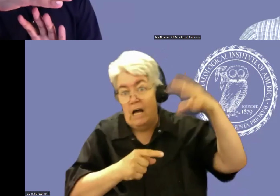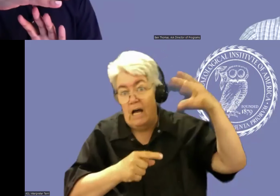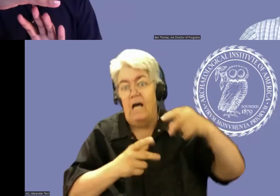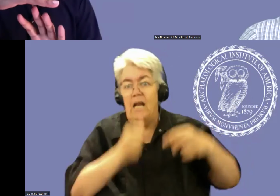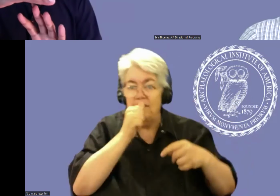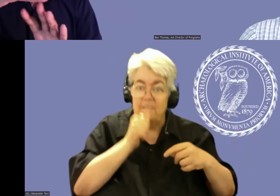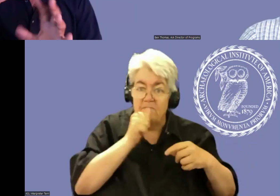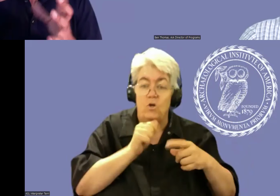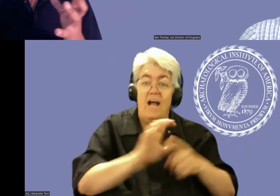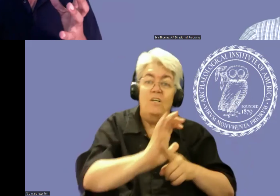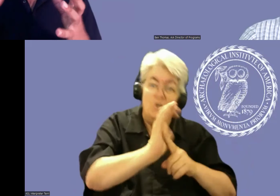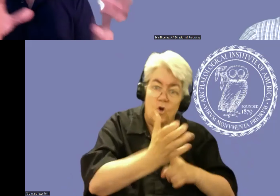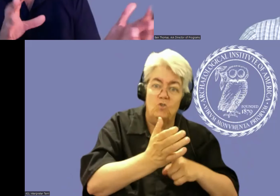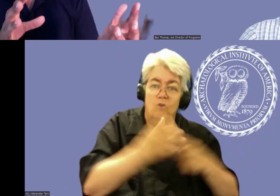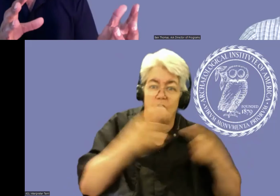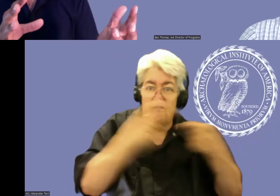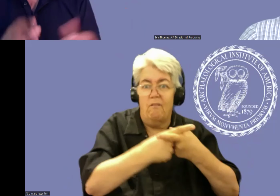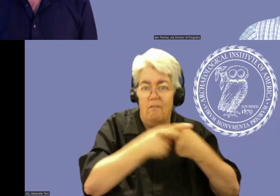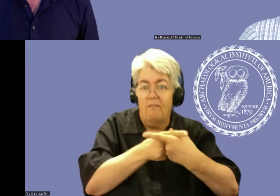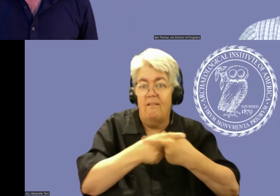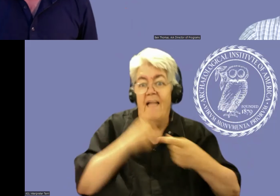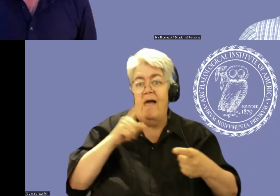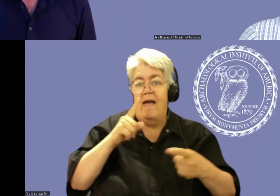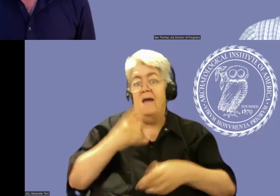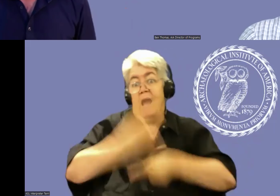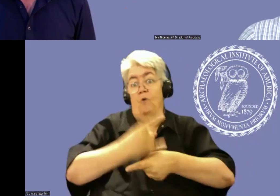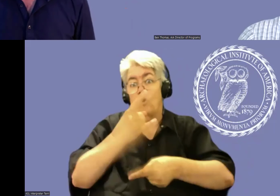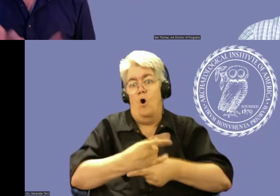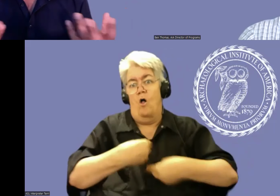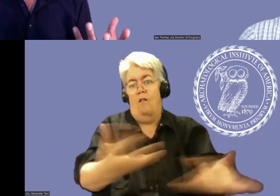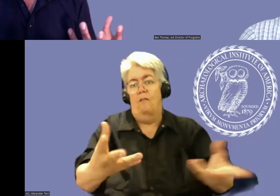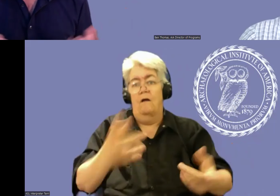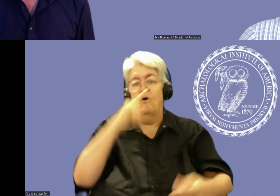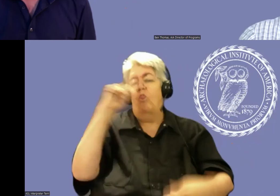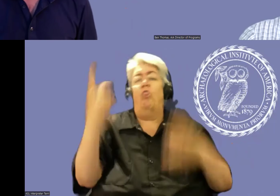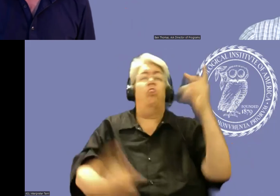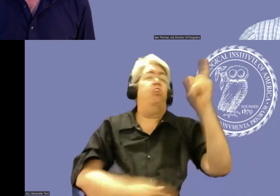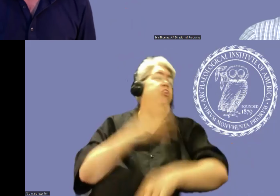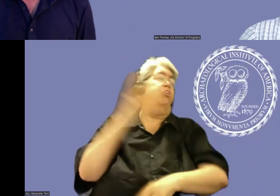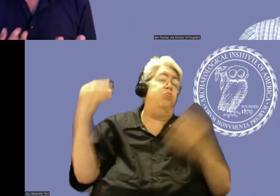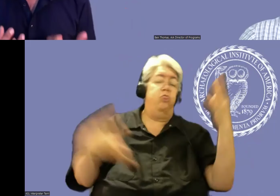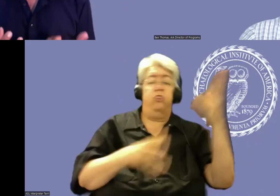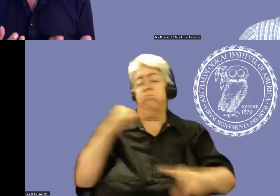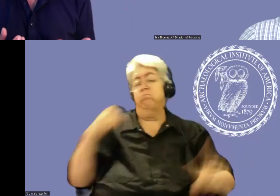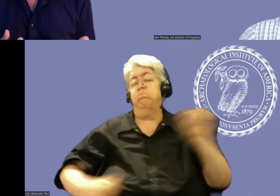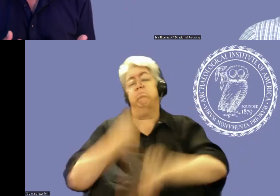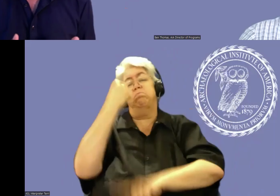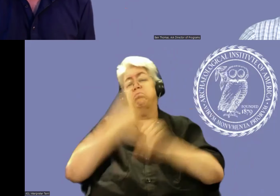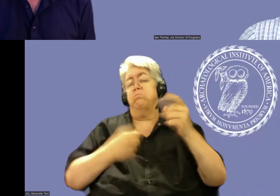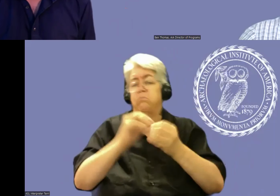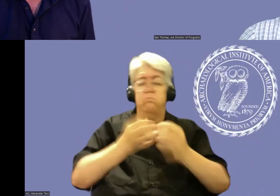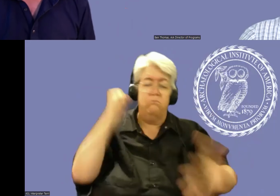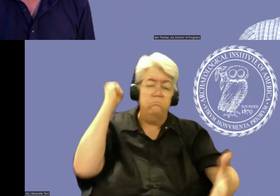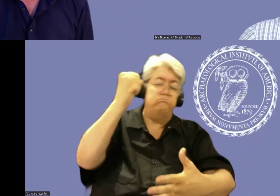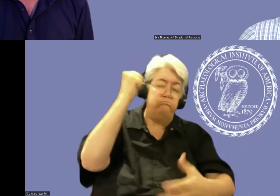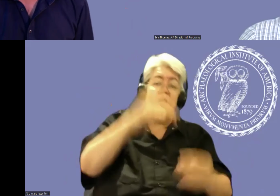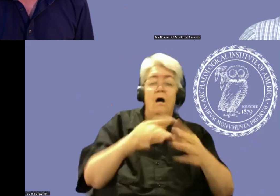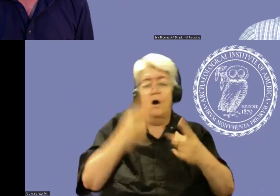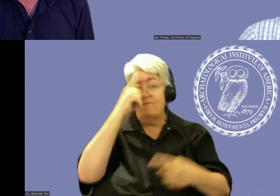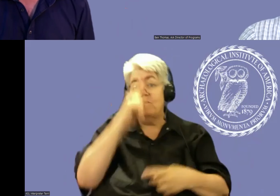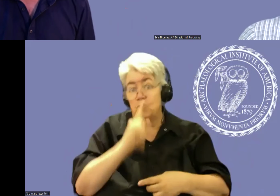cultural hegemony with alcohol. Um, you know, it probably wasn't a, it was no doubt a very